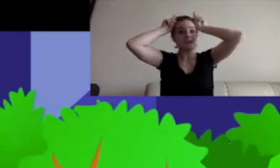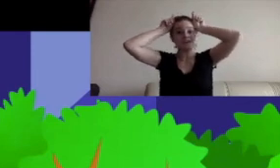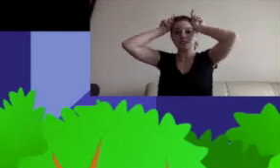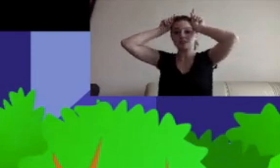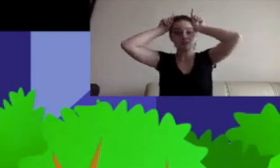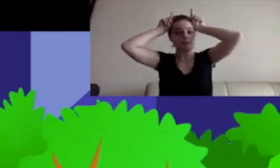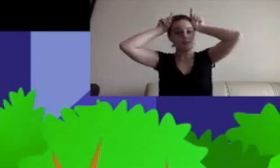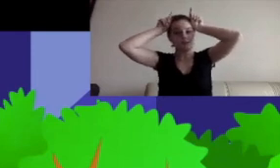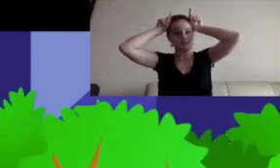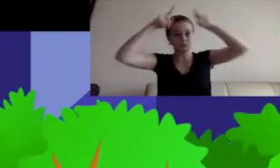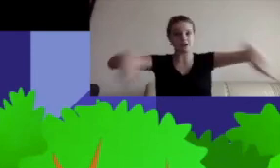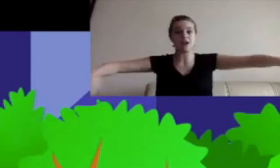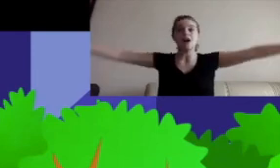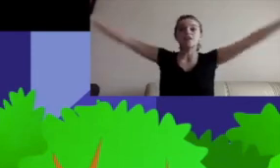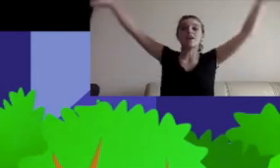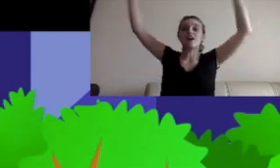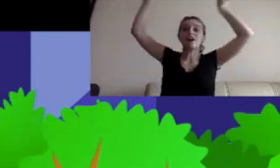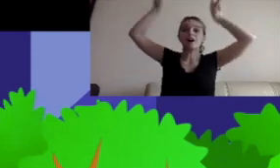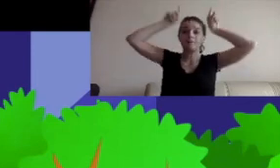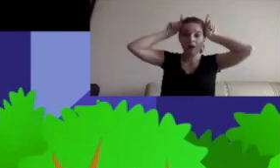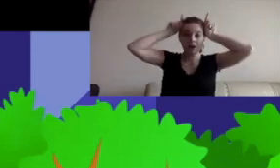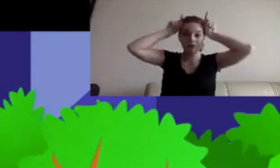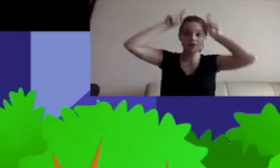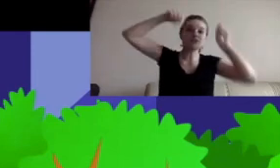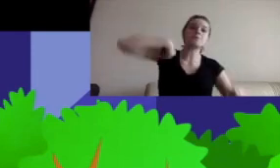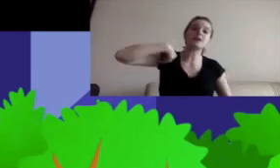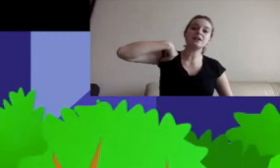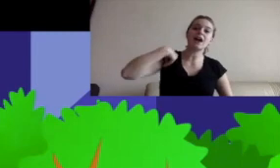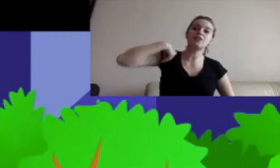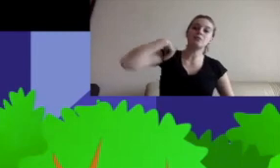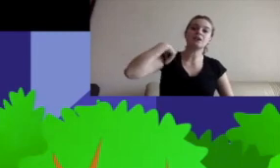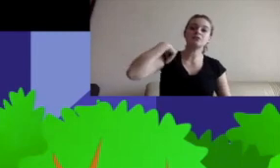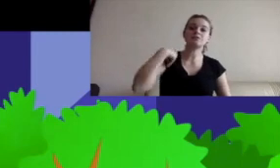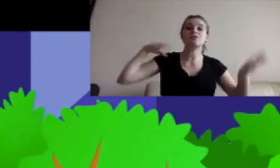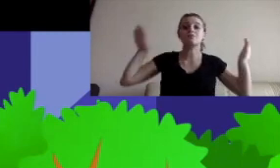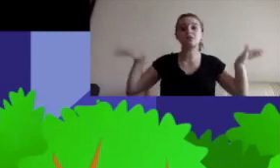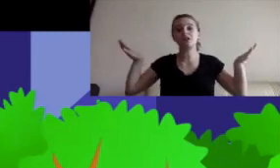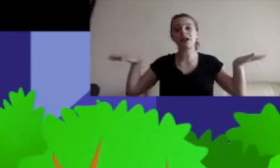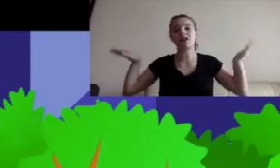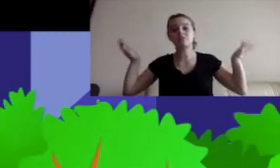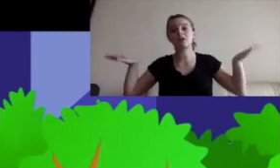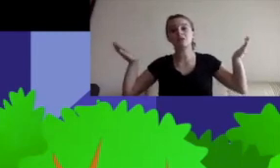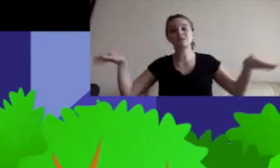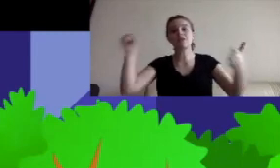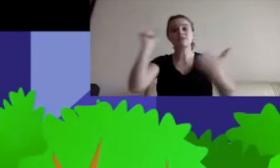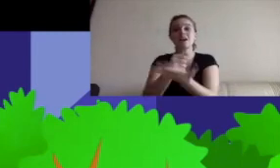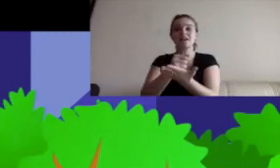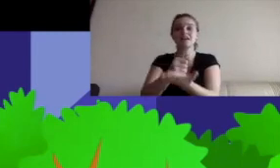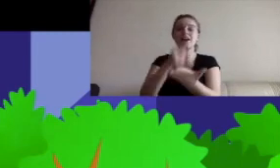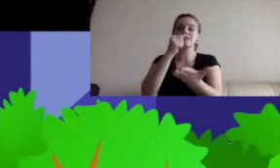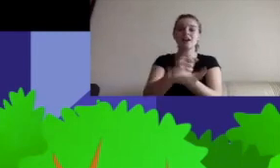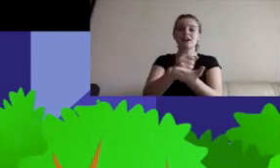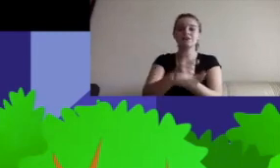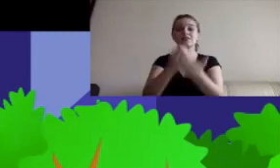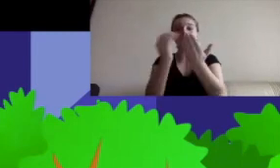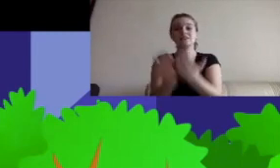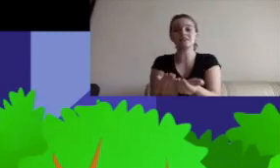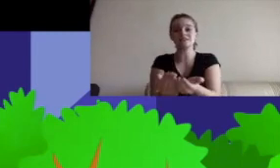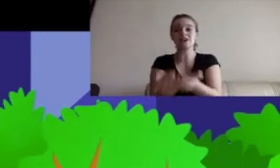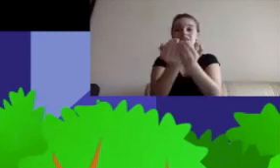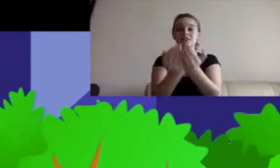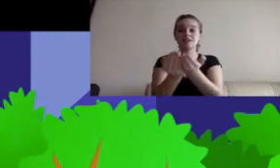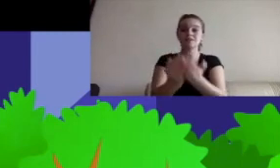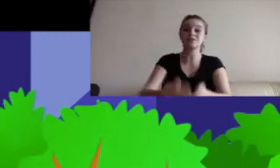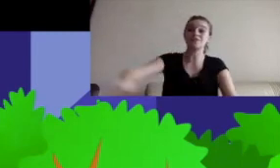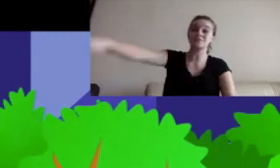even if you can't sing do the movements with me. The bug was on the wing and the wing was on the bird and the bird was on the egg and the egg was in the